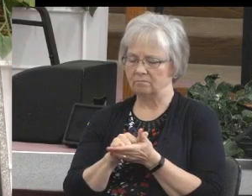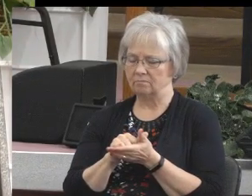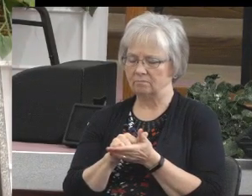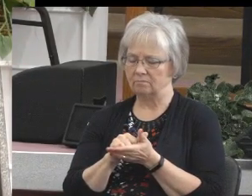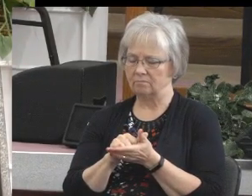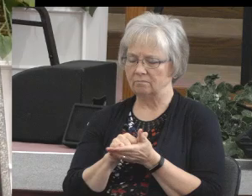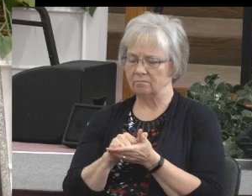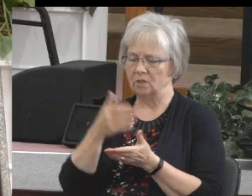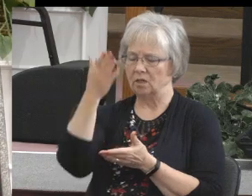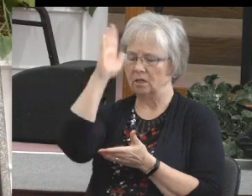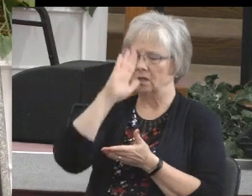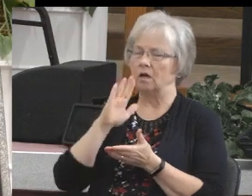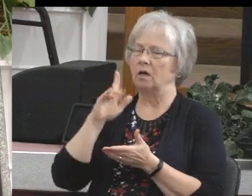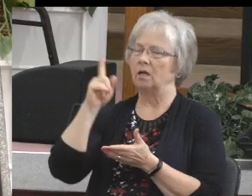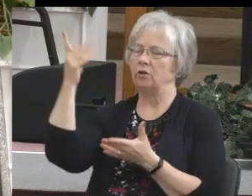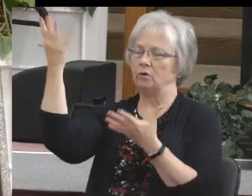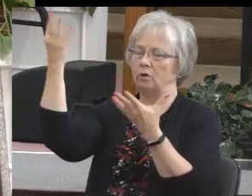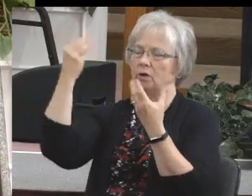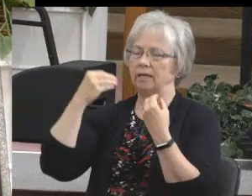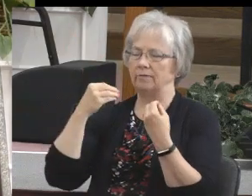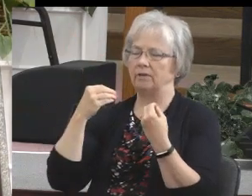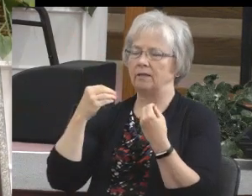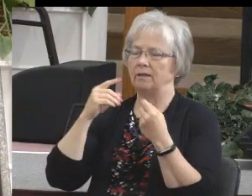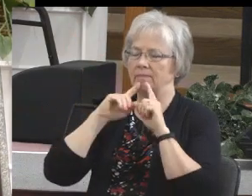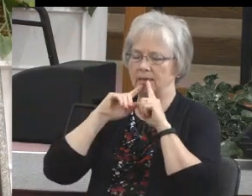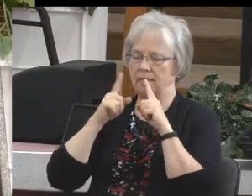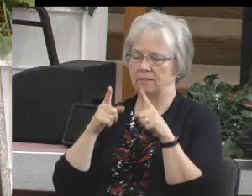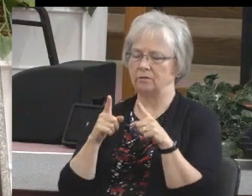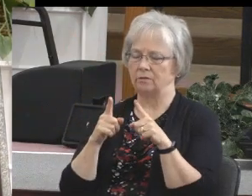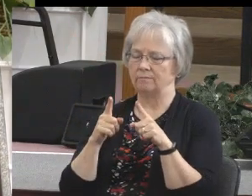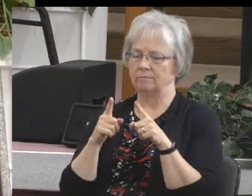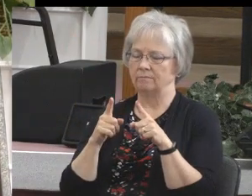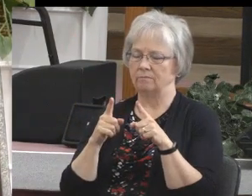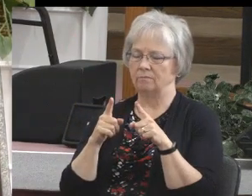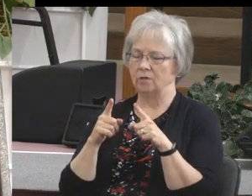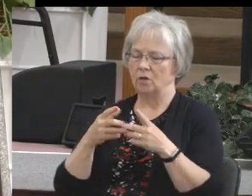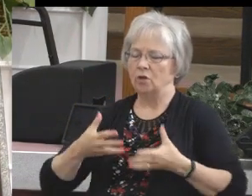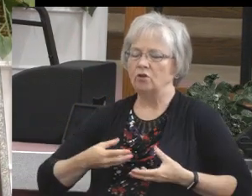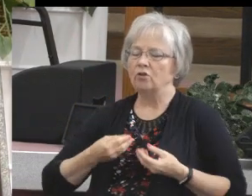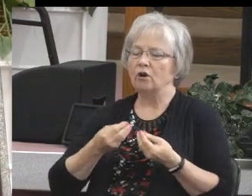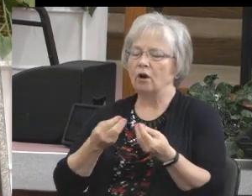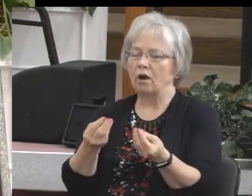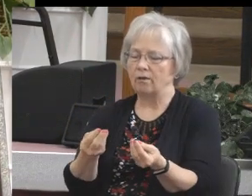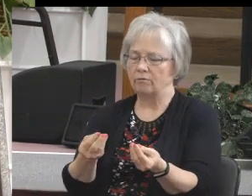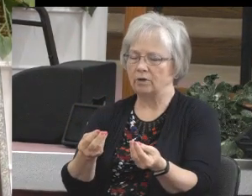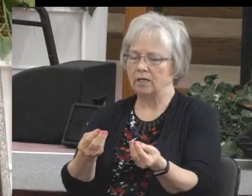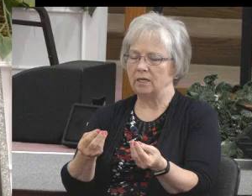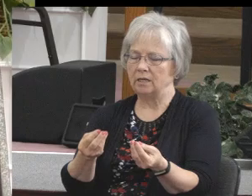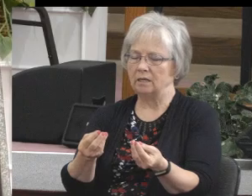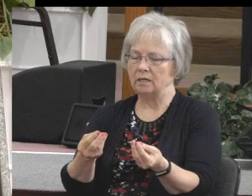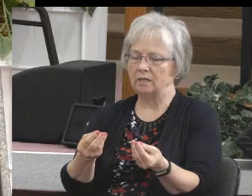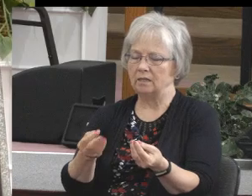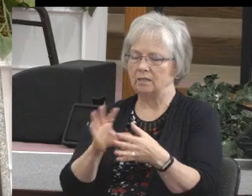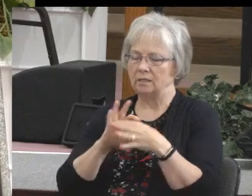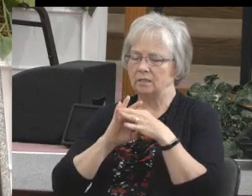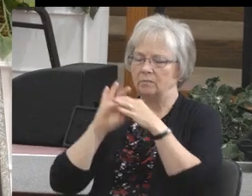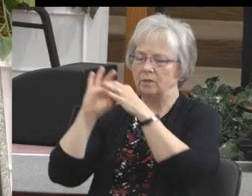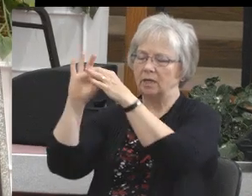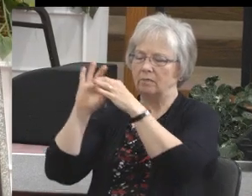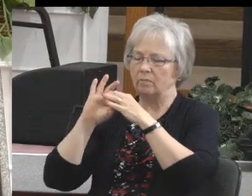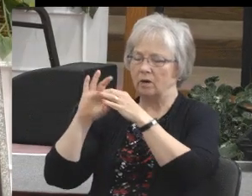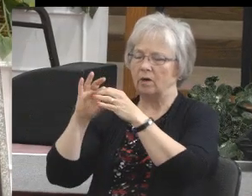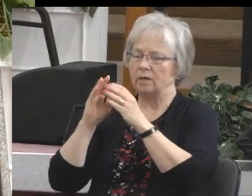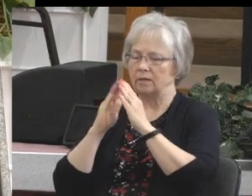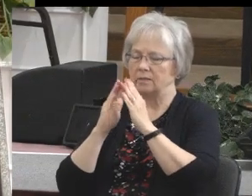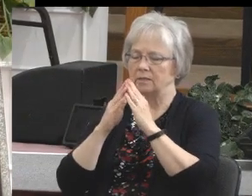God, you are offering them the answer. You are offering them citizenship into the kingdom of God if they will accept it. And so I